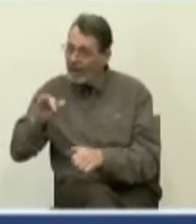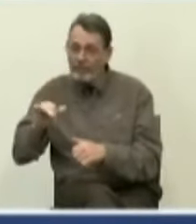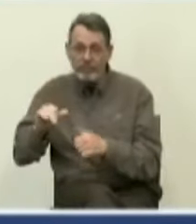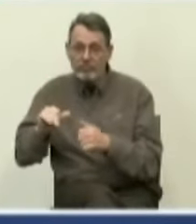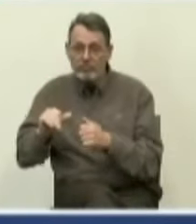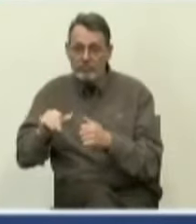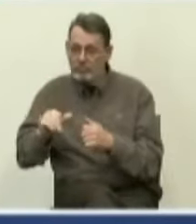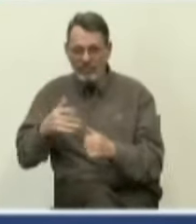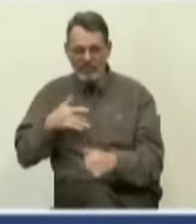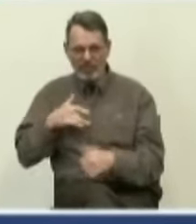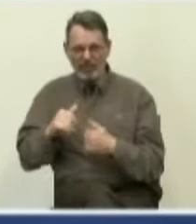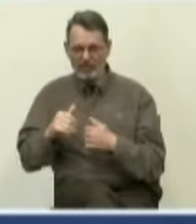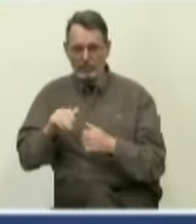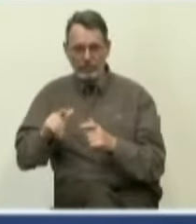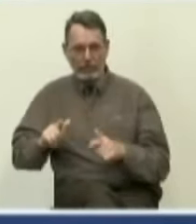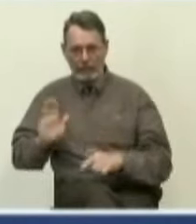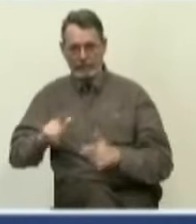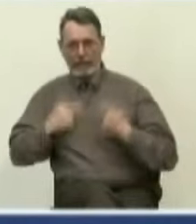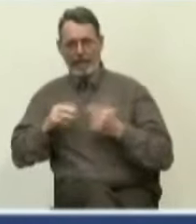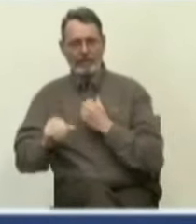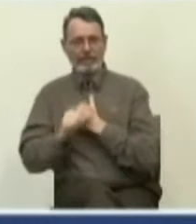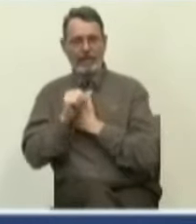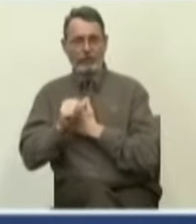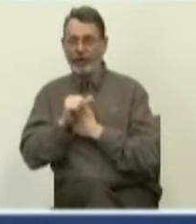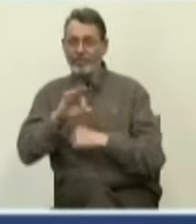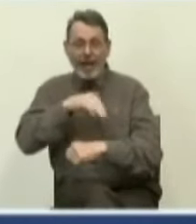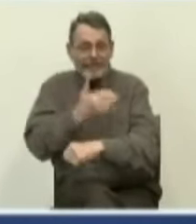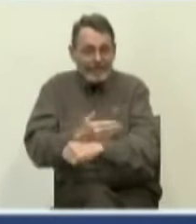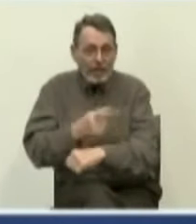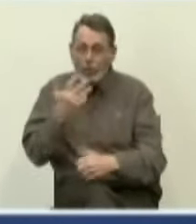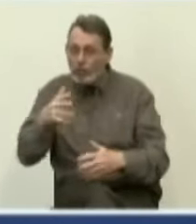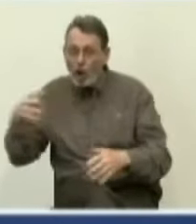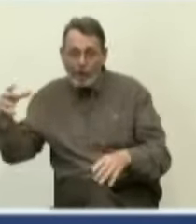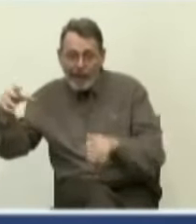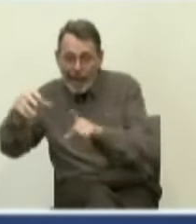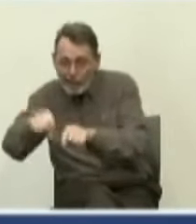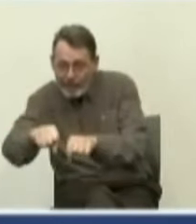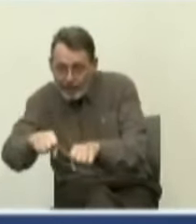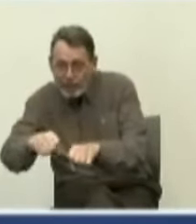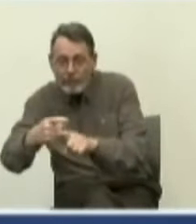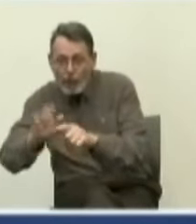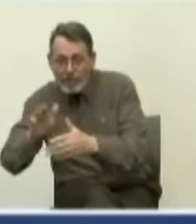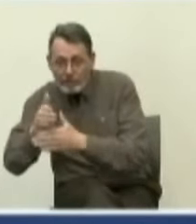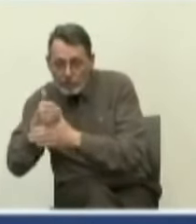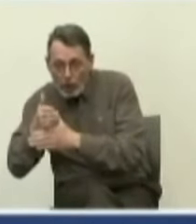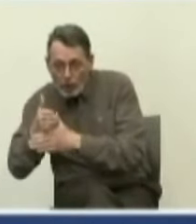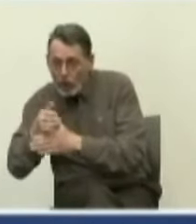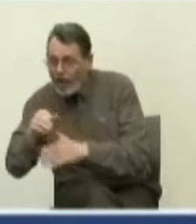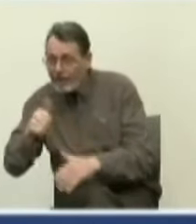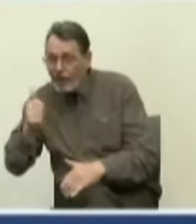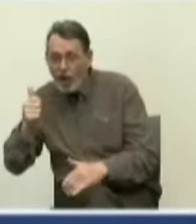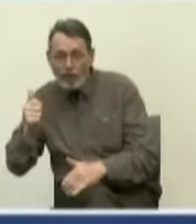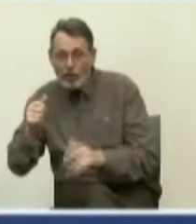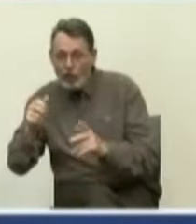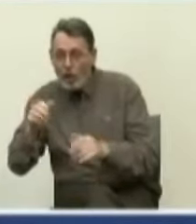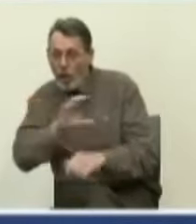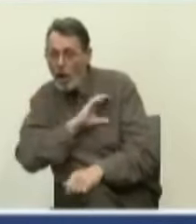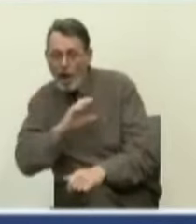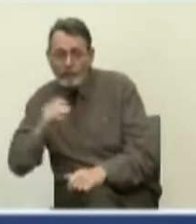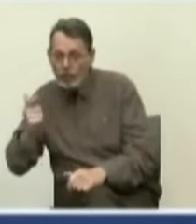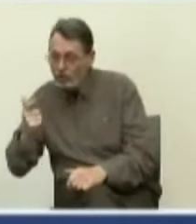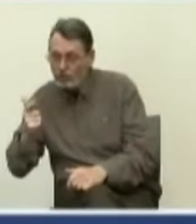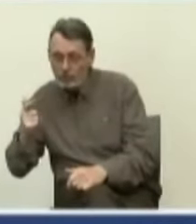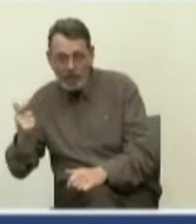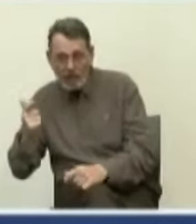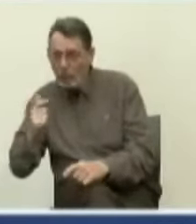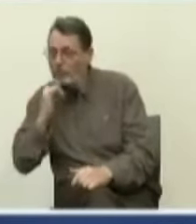son was already apprehended by his partner and another officer gun was accidentally